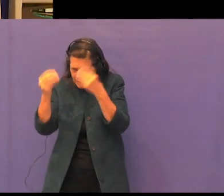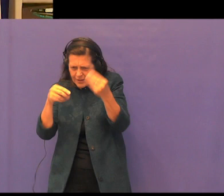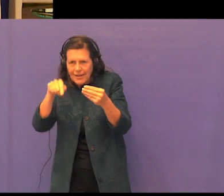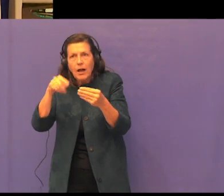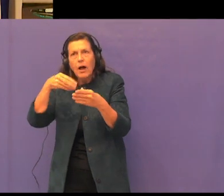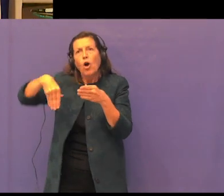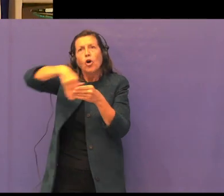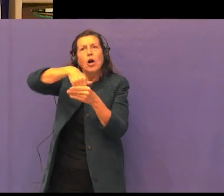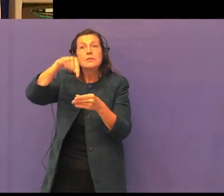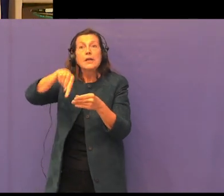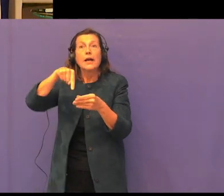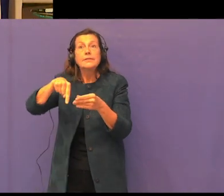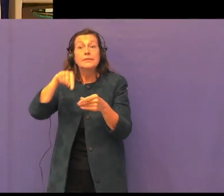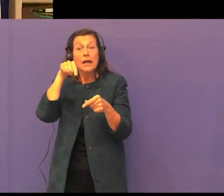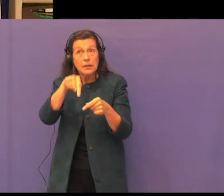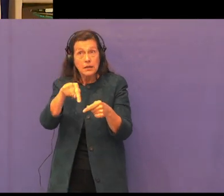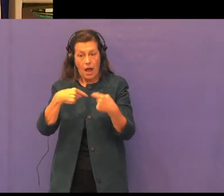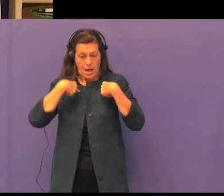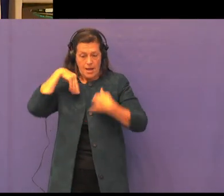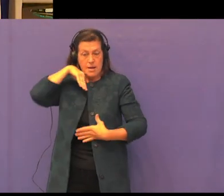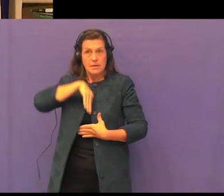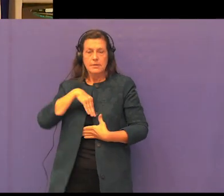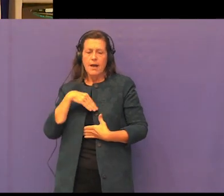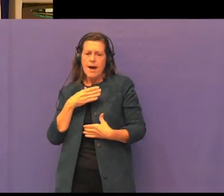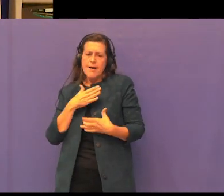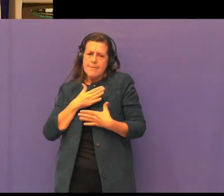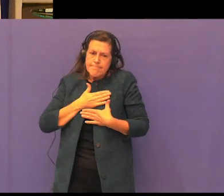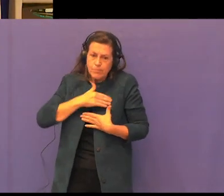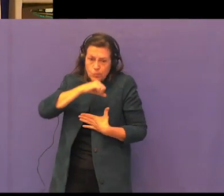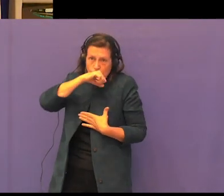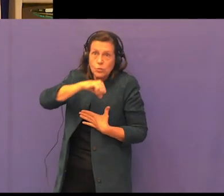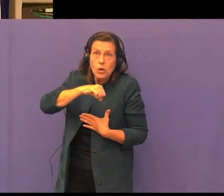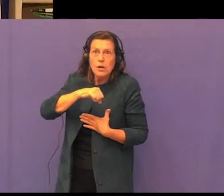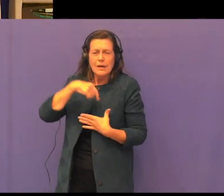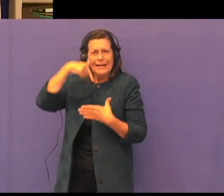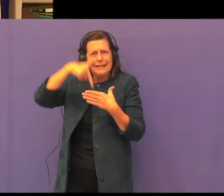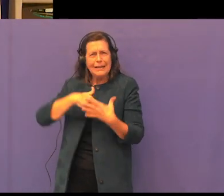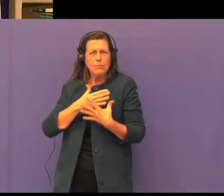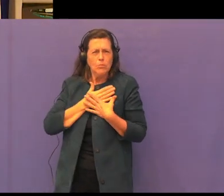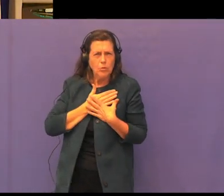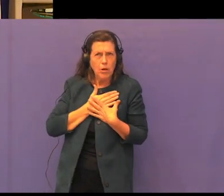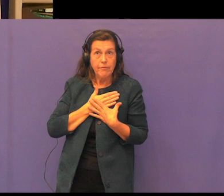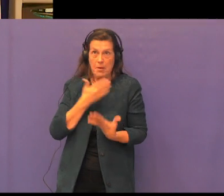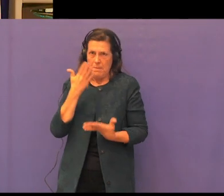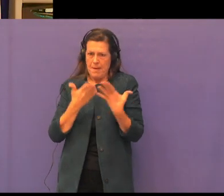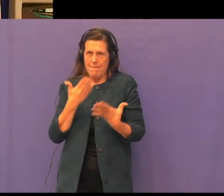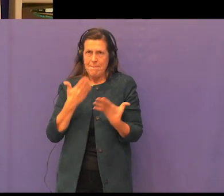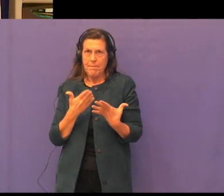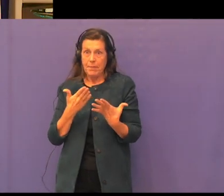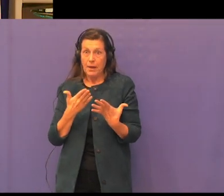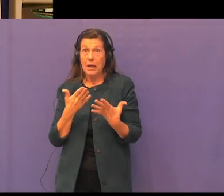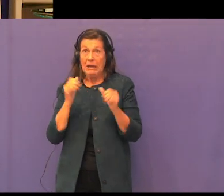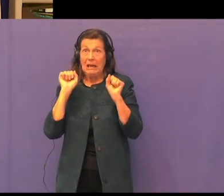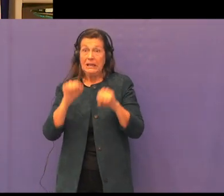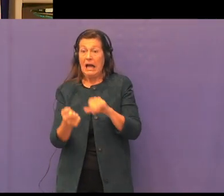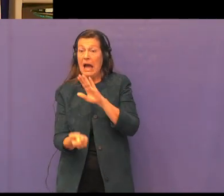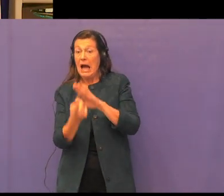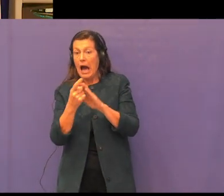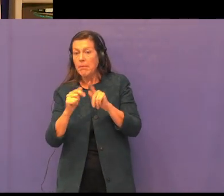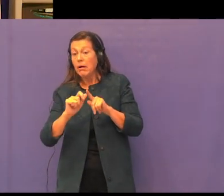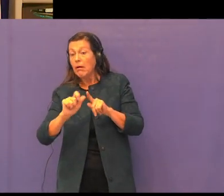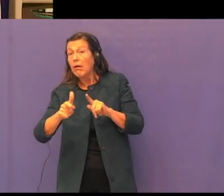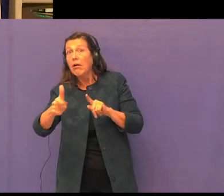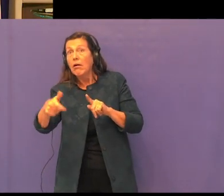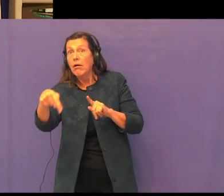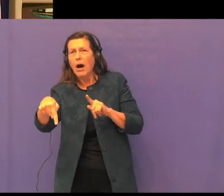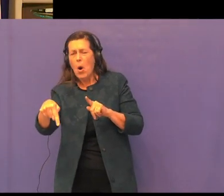in some ways may have very hateful consequences. And how are we going to deal with, how are we going to,